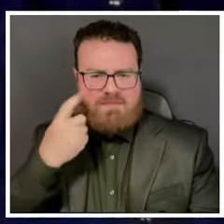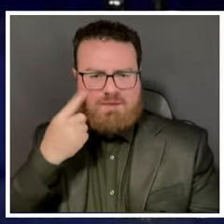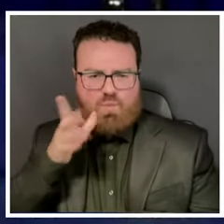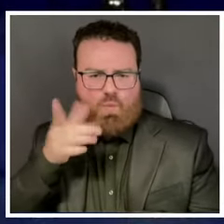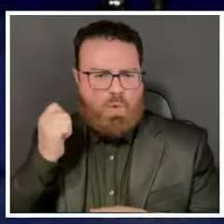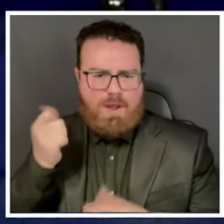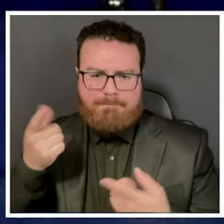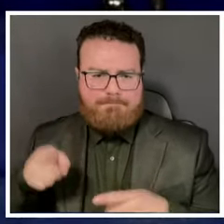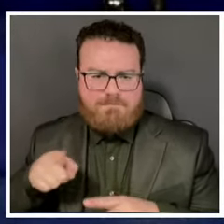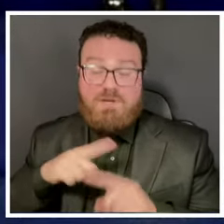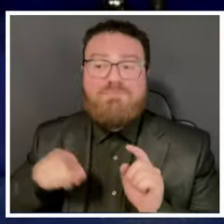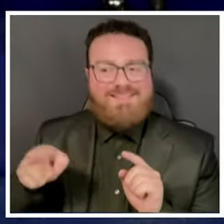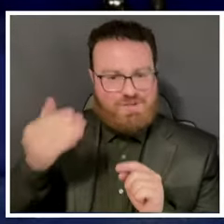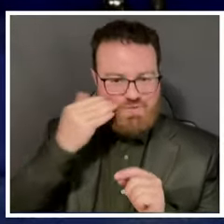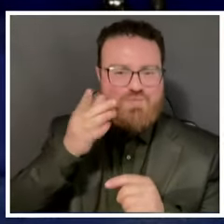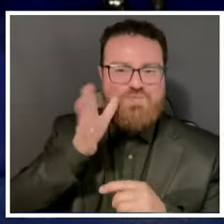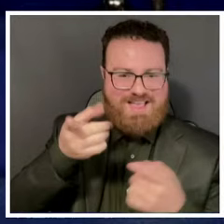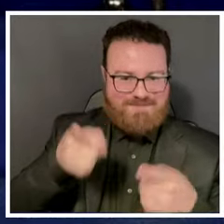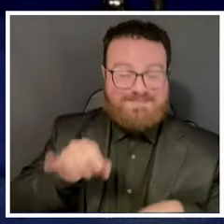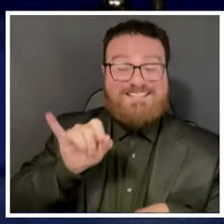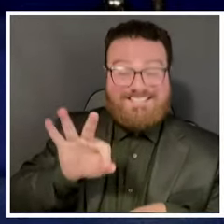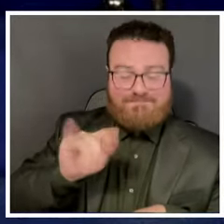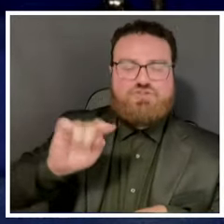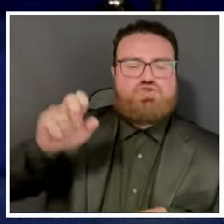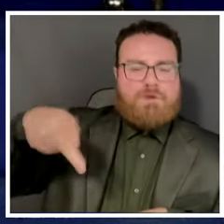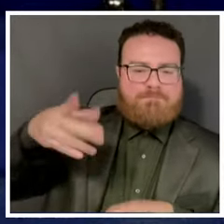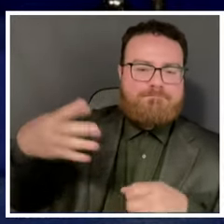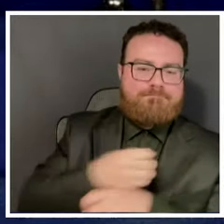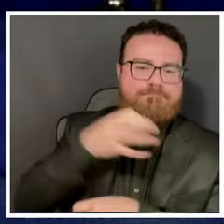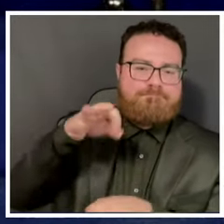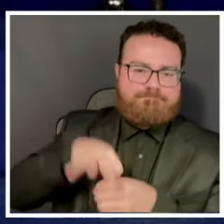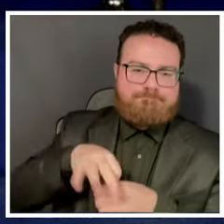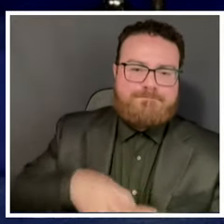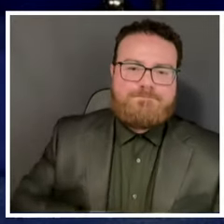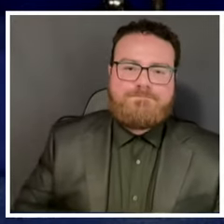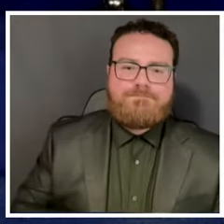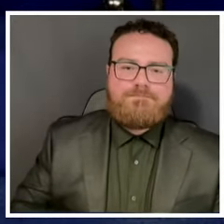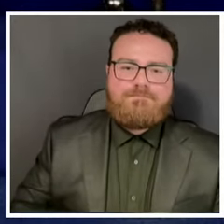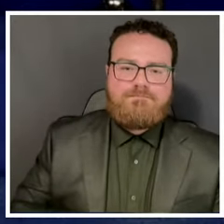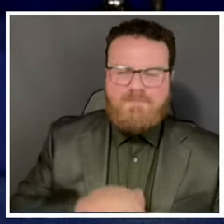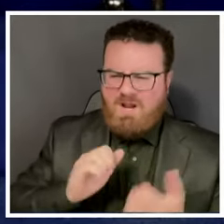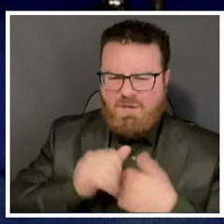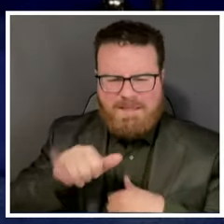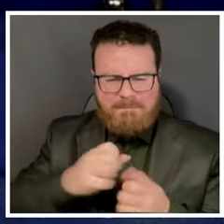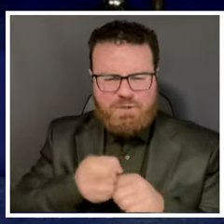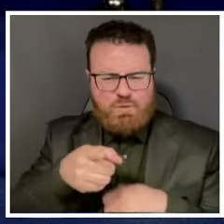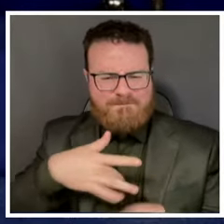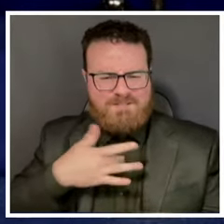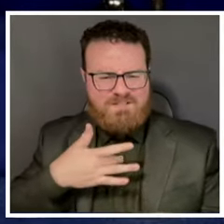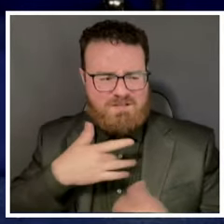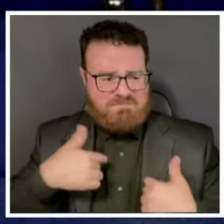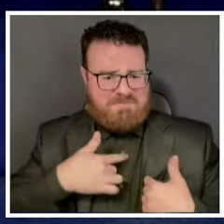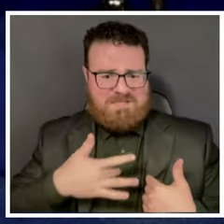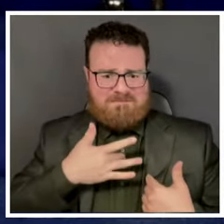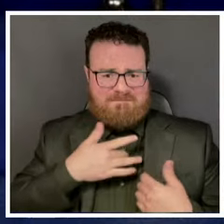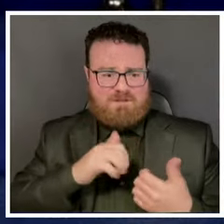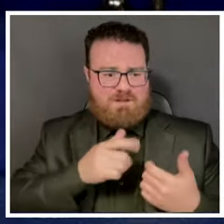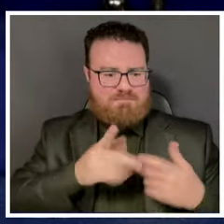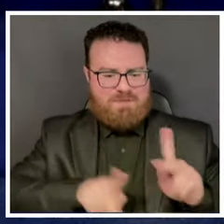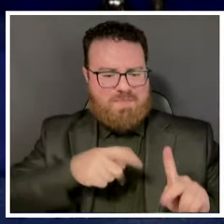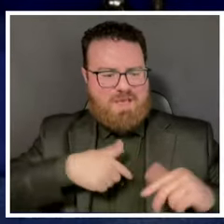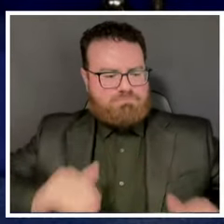elected. How does that make me feel? How does it make you feel? How does it make the people I grew up with feel? I think it's